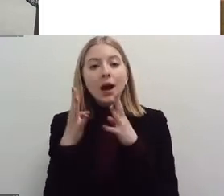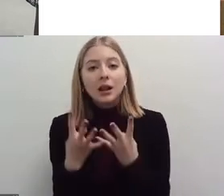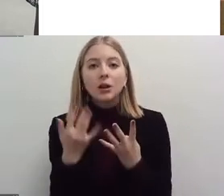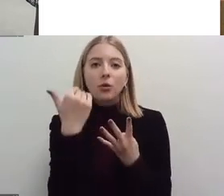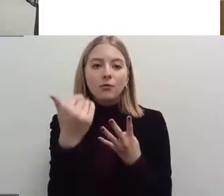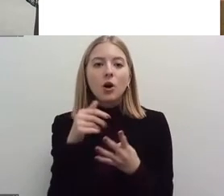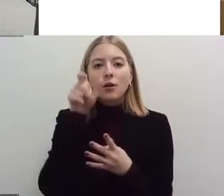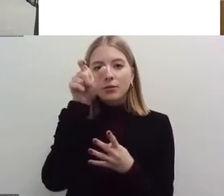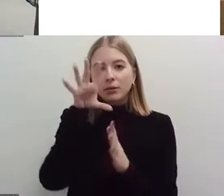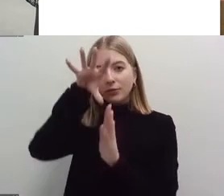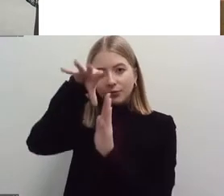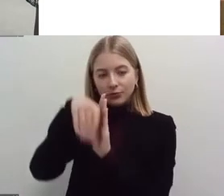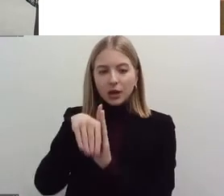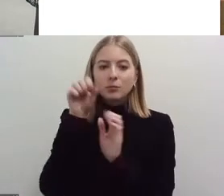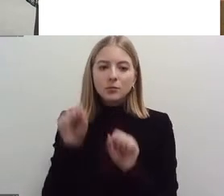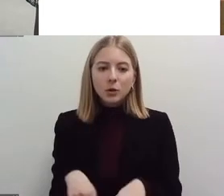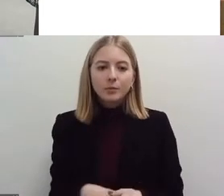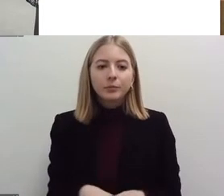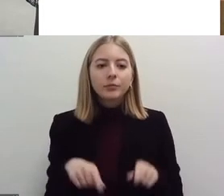that anger is not always fruitful.